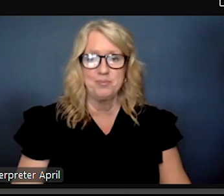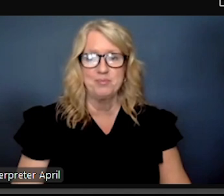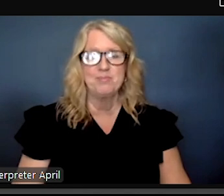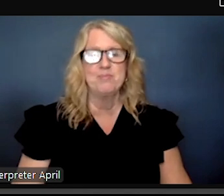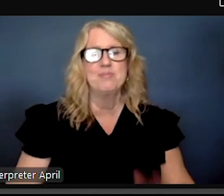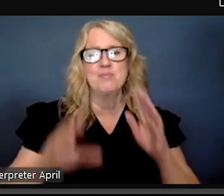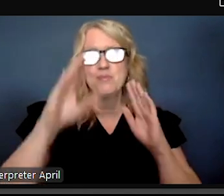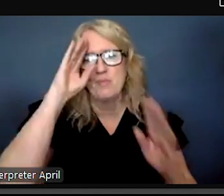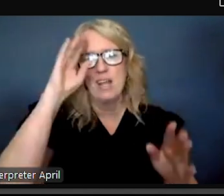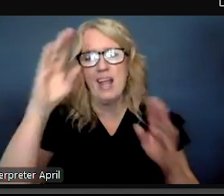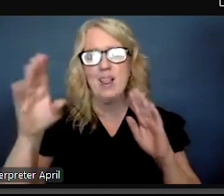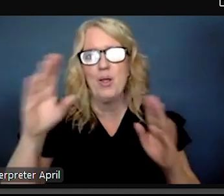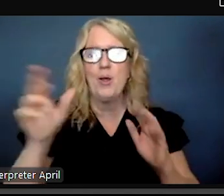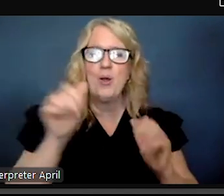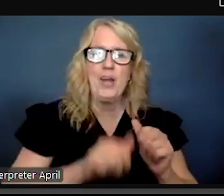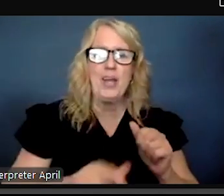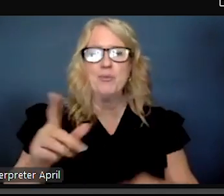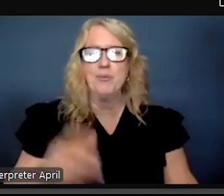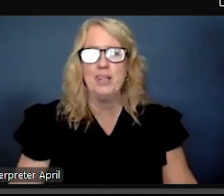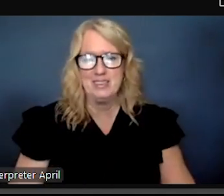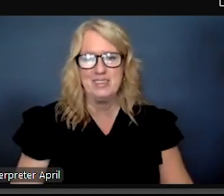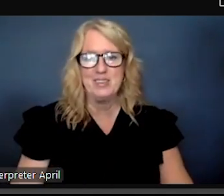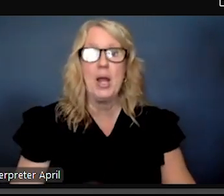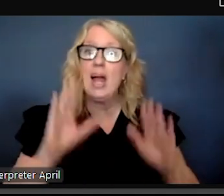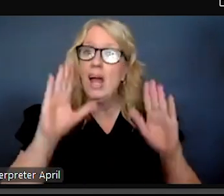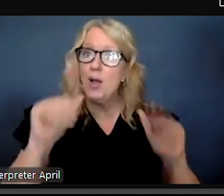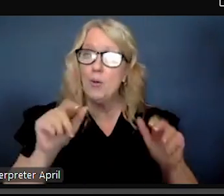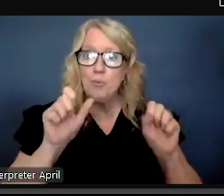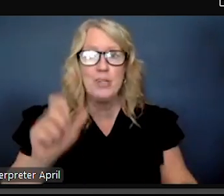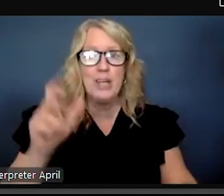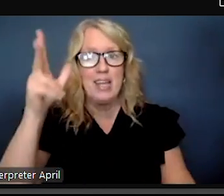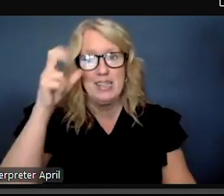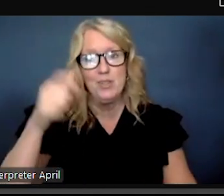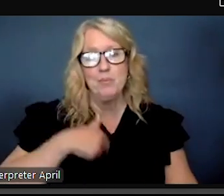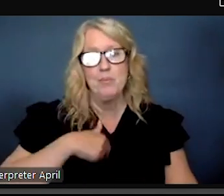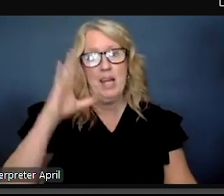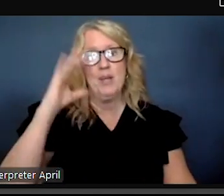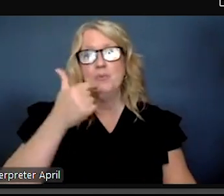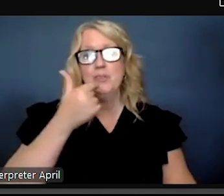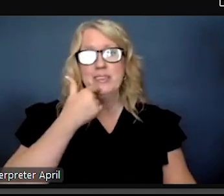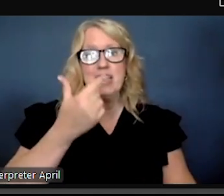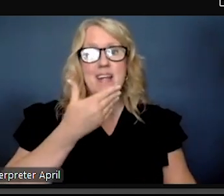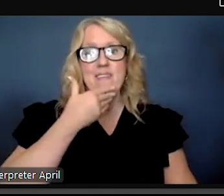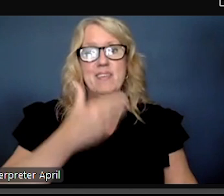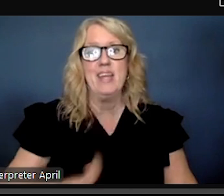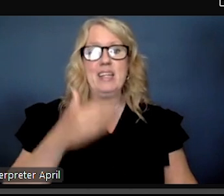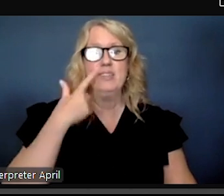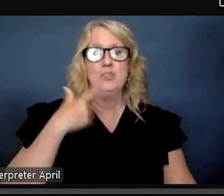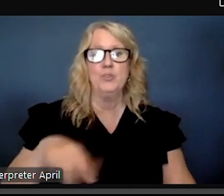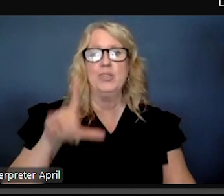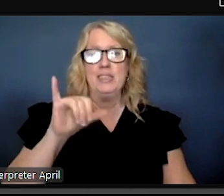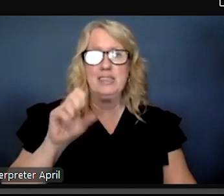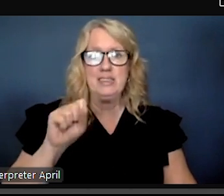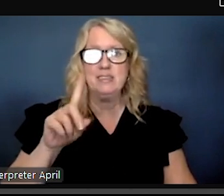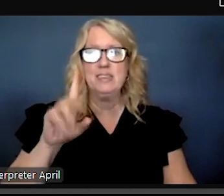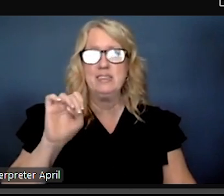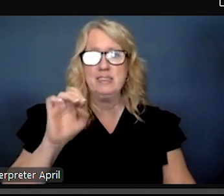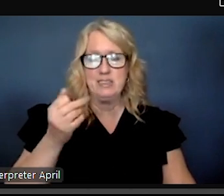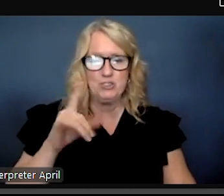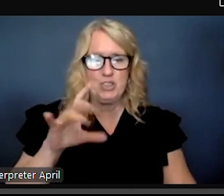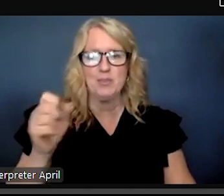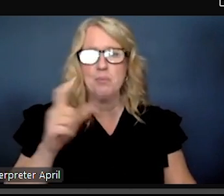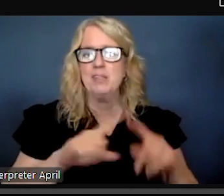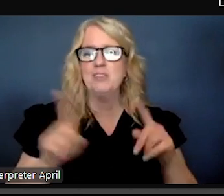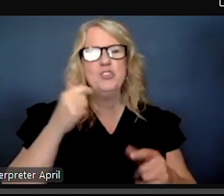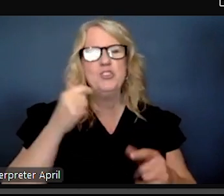Hello, everyone. And I hope you can hear me. And I'm going to say thank you to Lisa DeChantis, who I think many of you know. She's